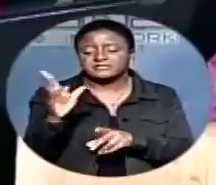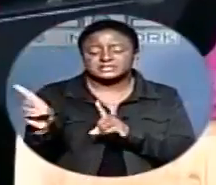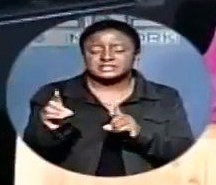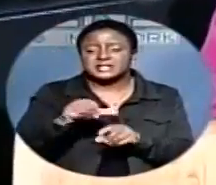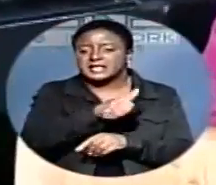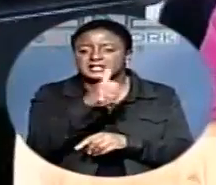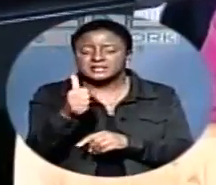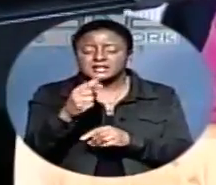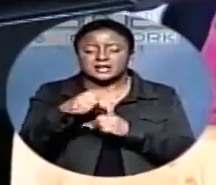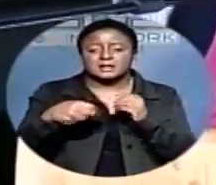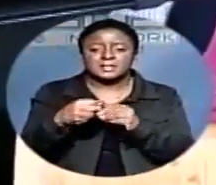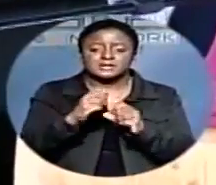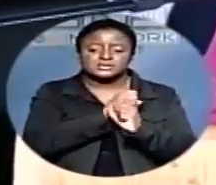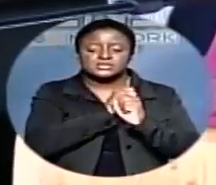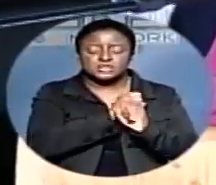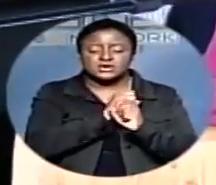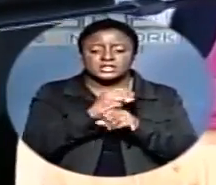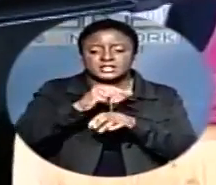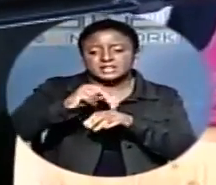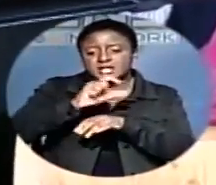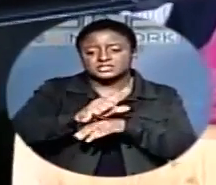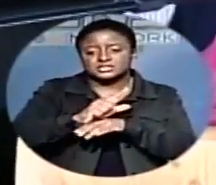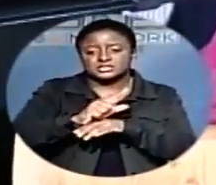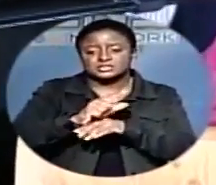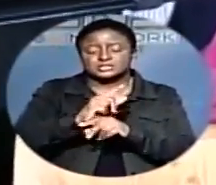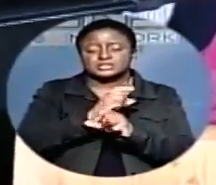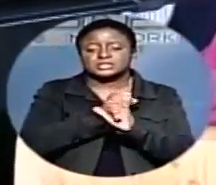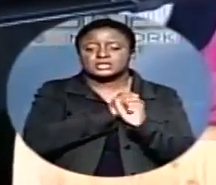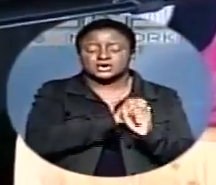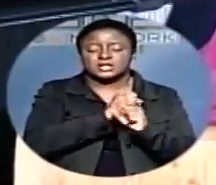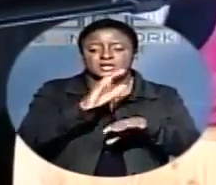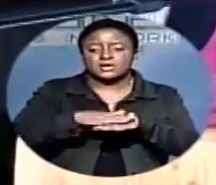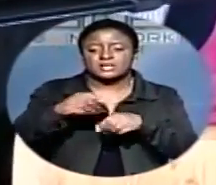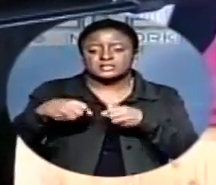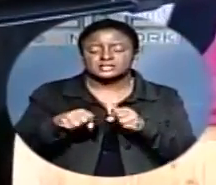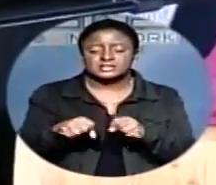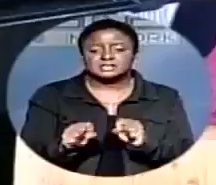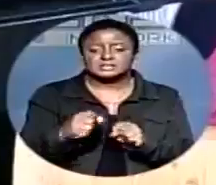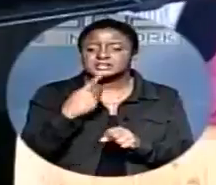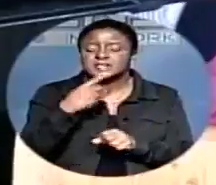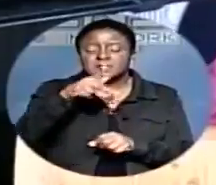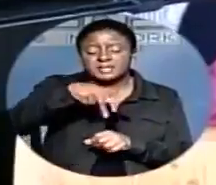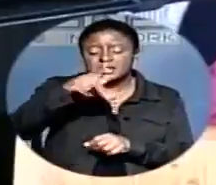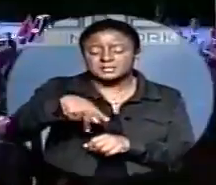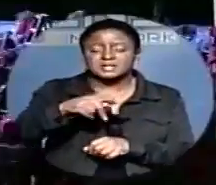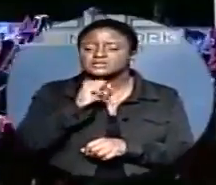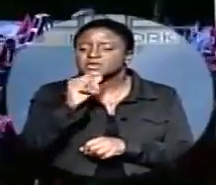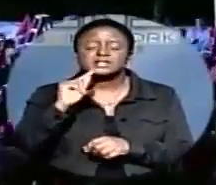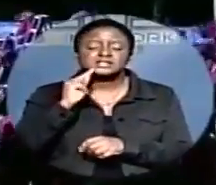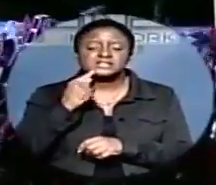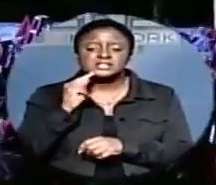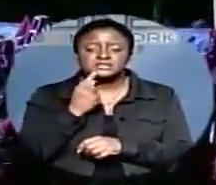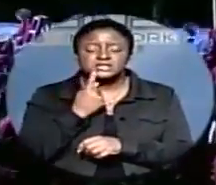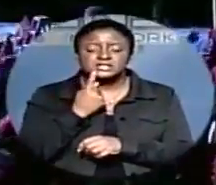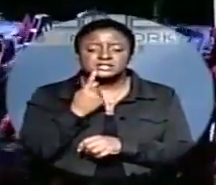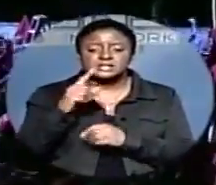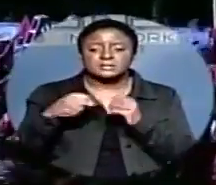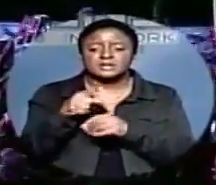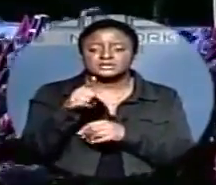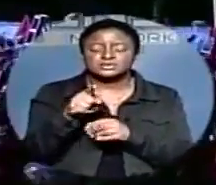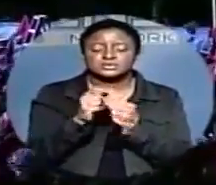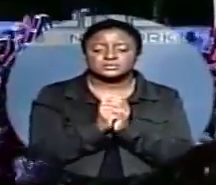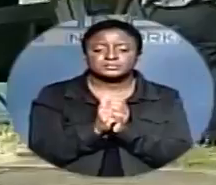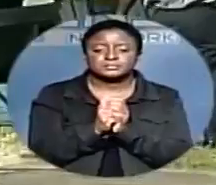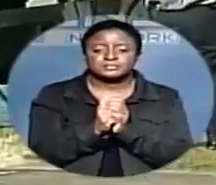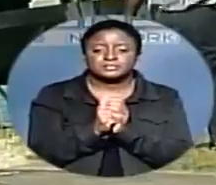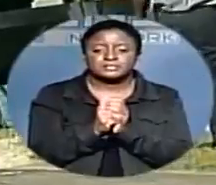seas. And the fishermen, let me say, the PLP ain't serious about you. The Prime Minister says because the F&M is a party that delivers, you can